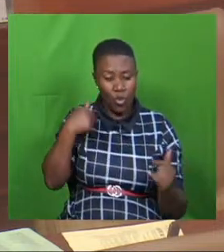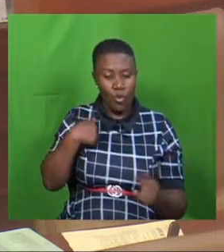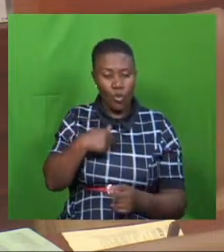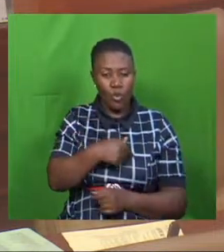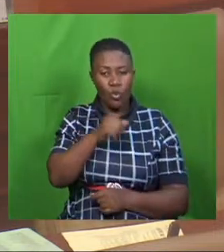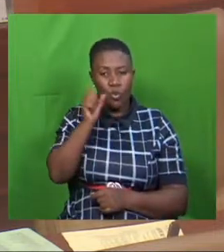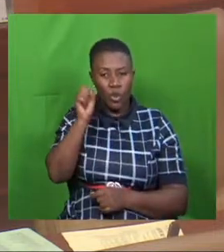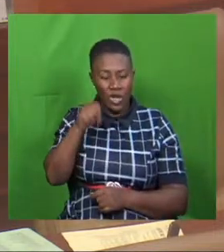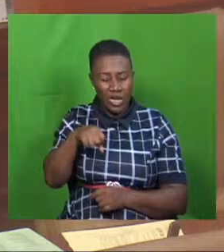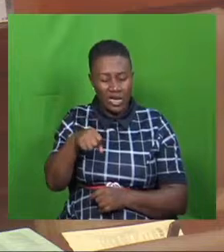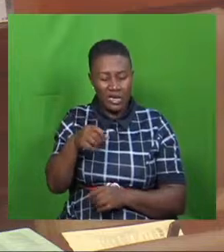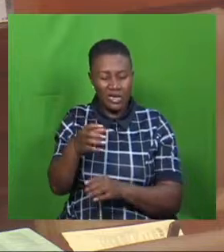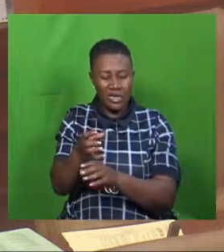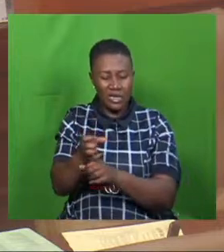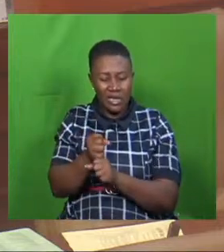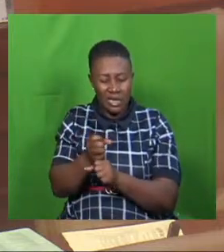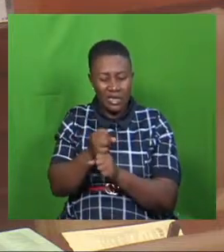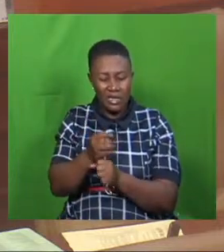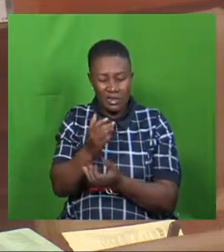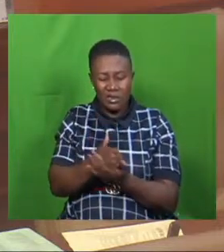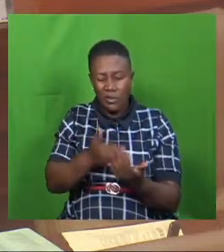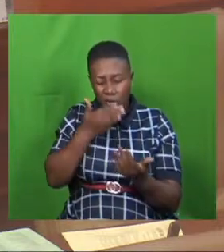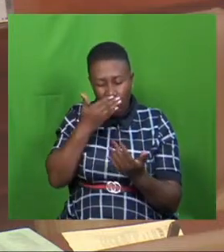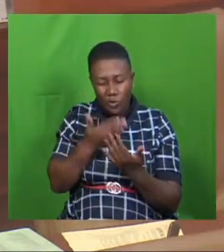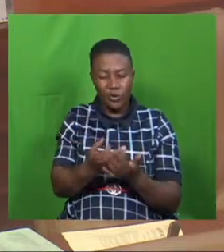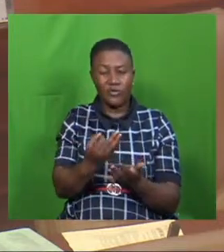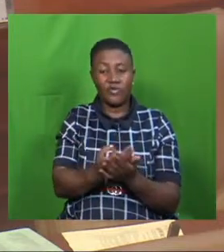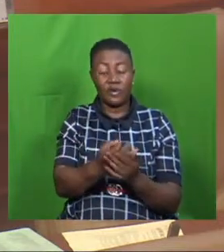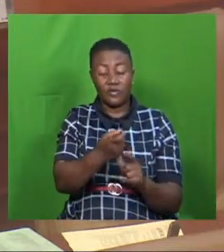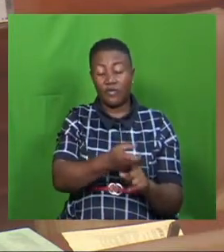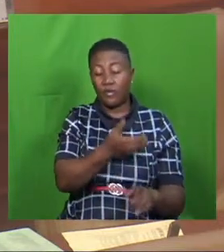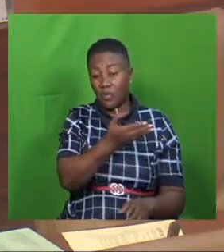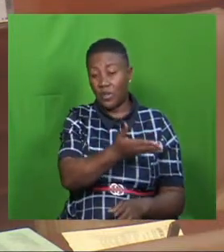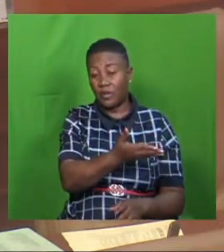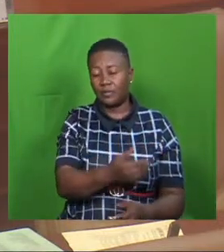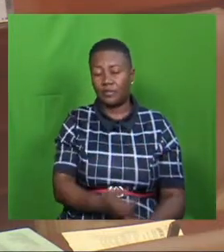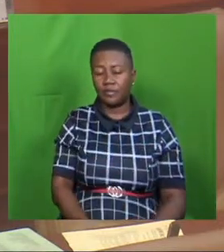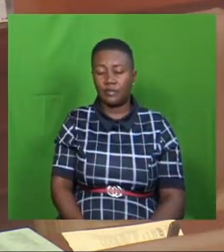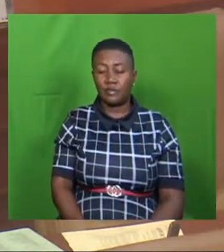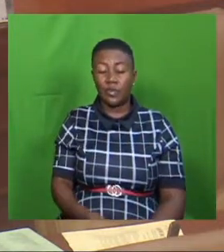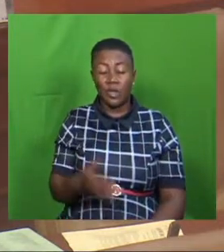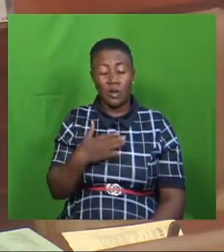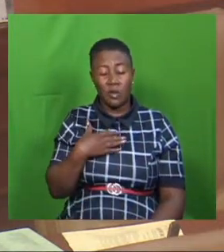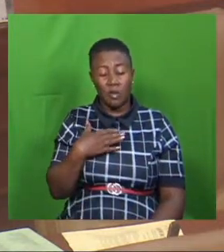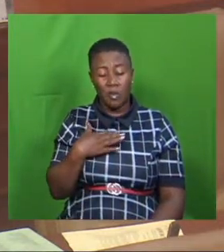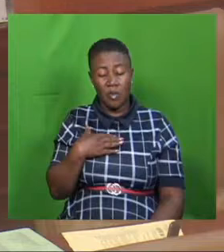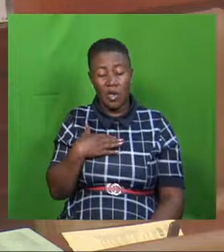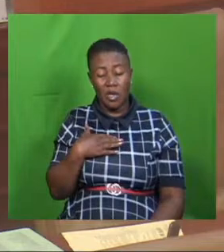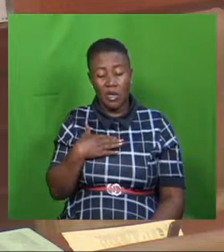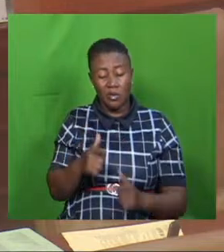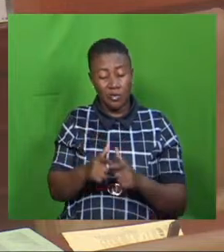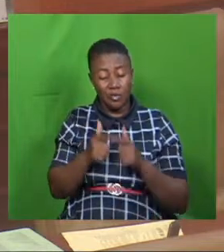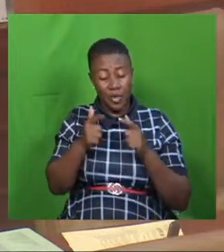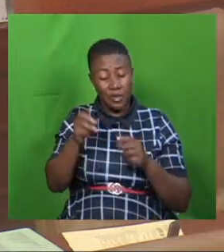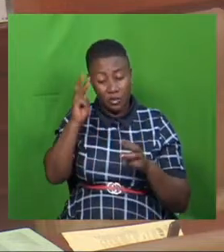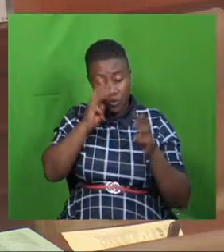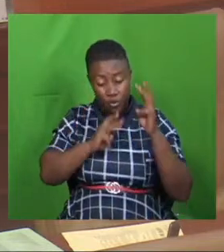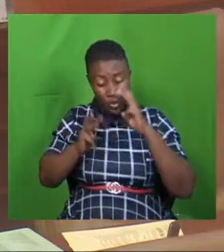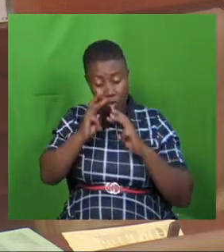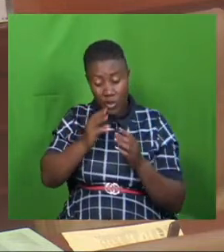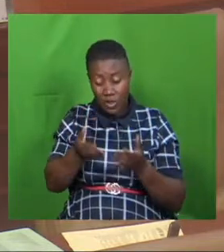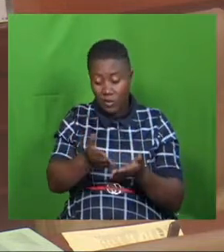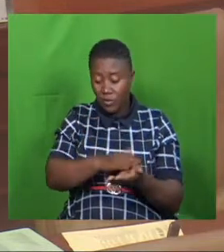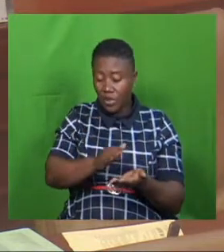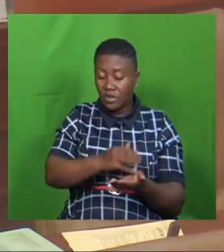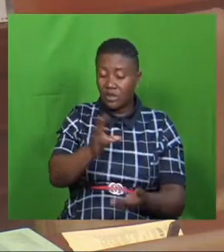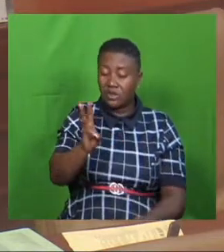draw sustainable funds into this and be able to use it. Mr. Speaker, my main concern is on page 6 of 8, where the